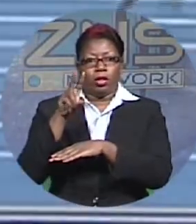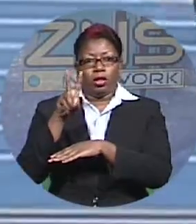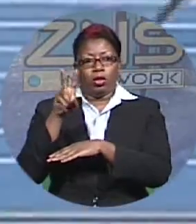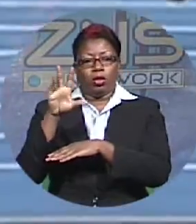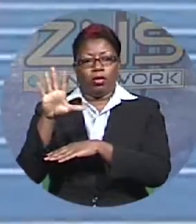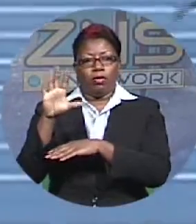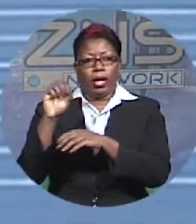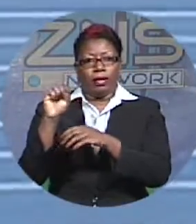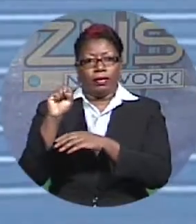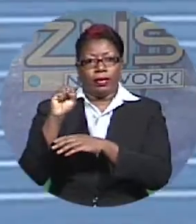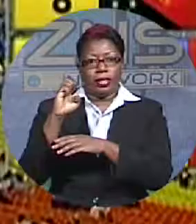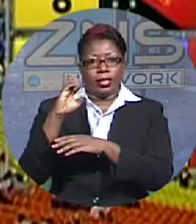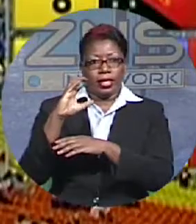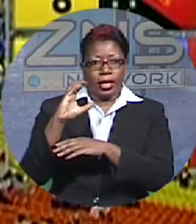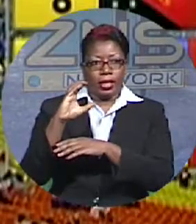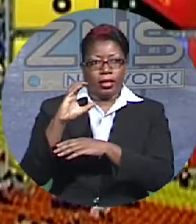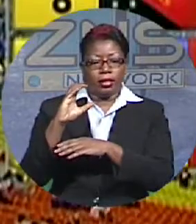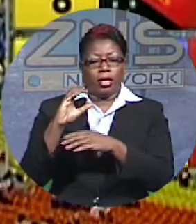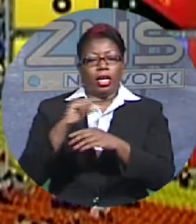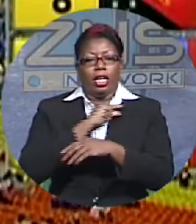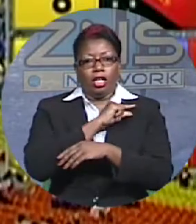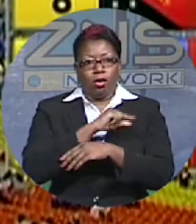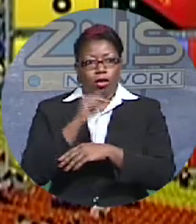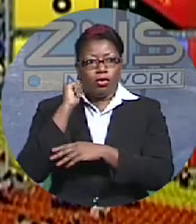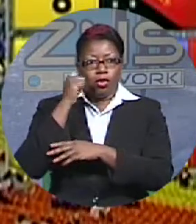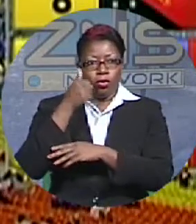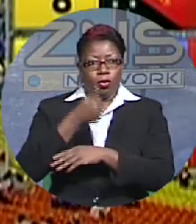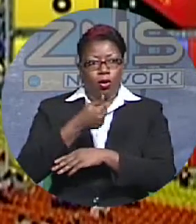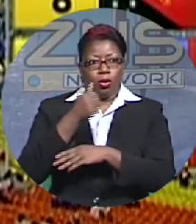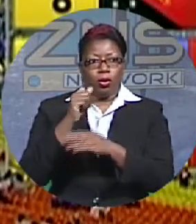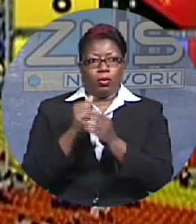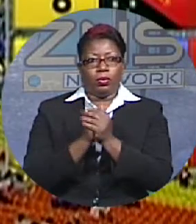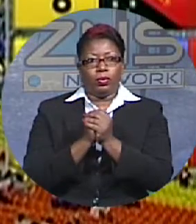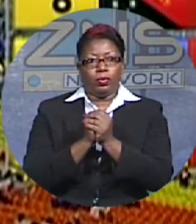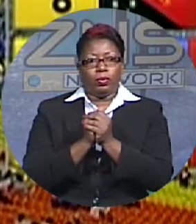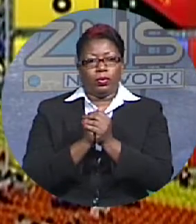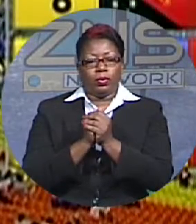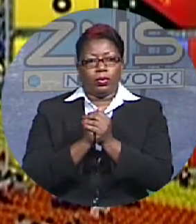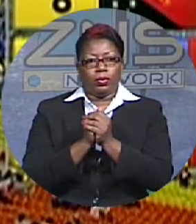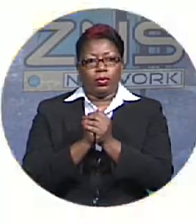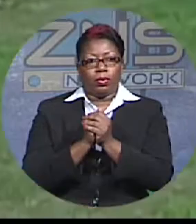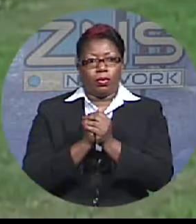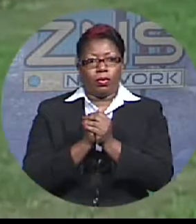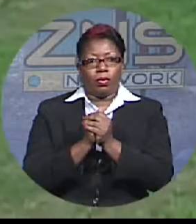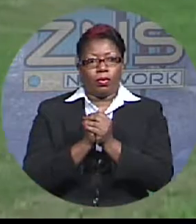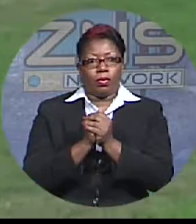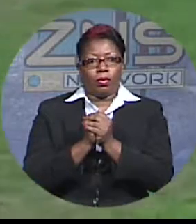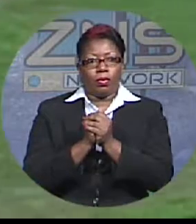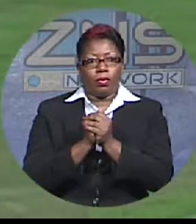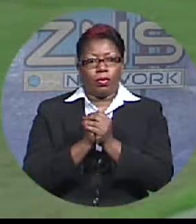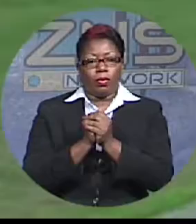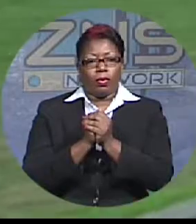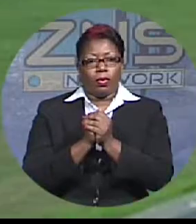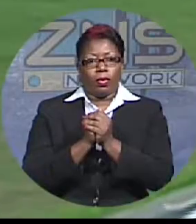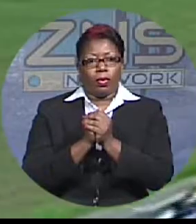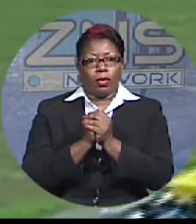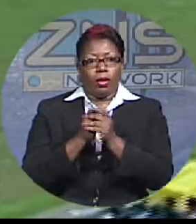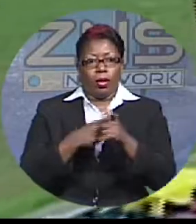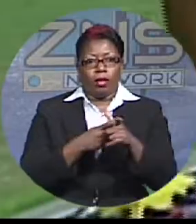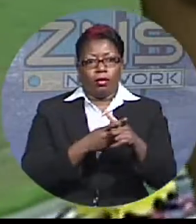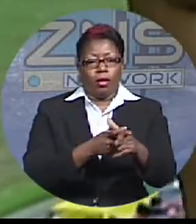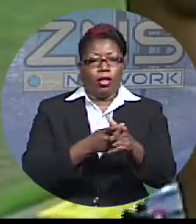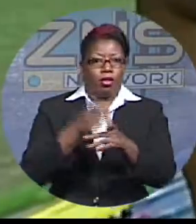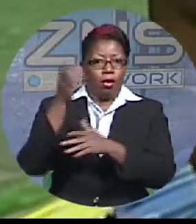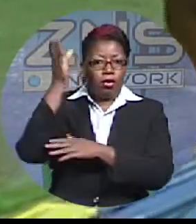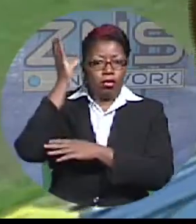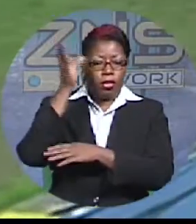He becomes an automatic qualifier for tomorrow's night's session in the hurdles. Moving on now to some track and field news from